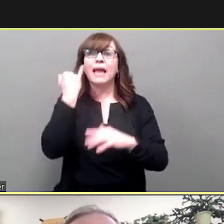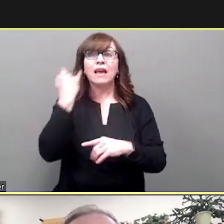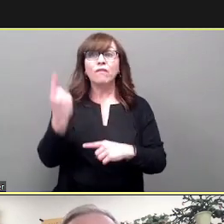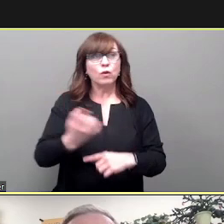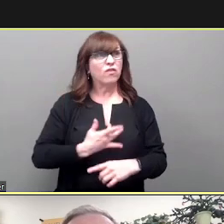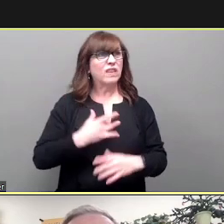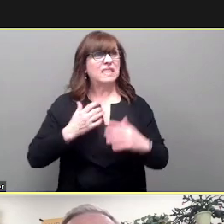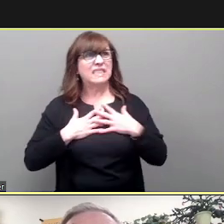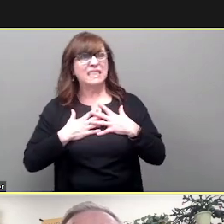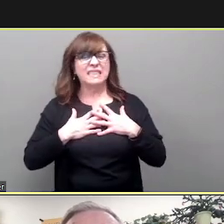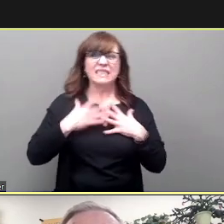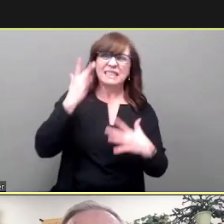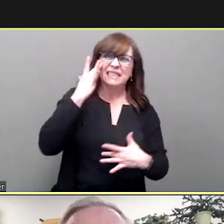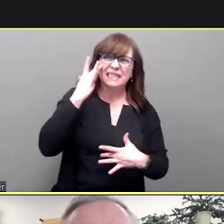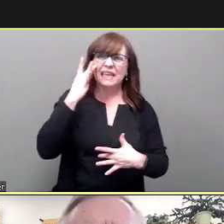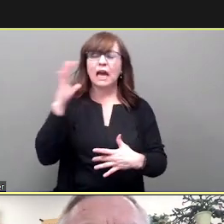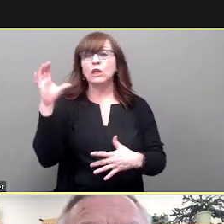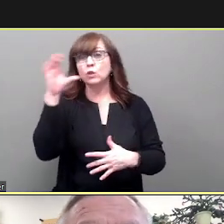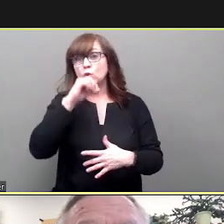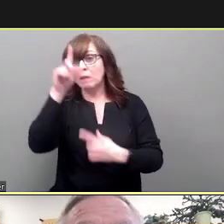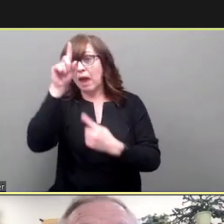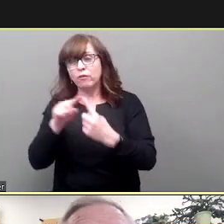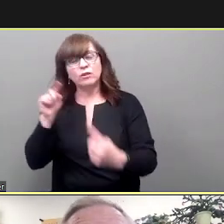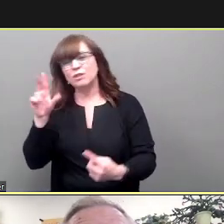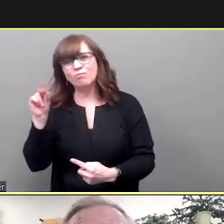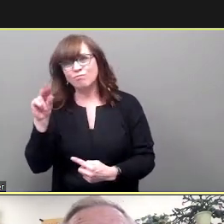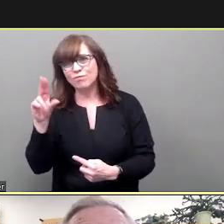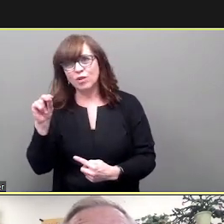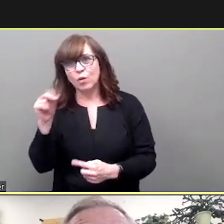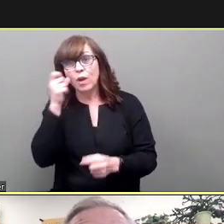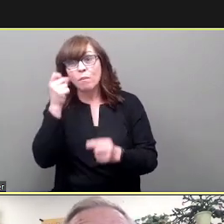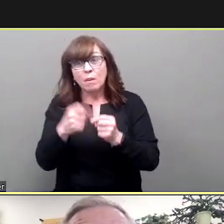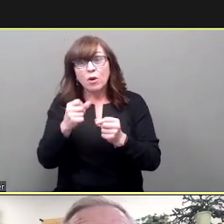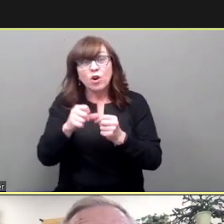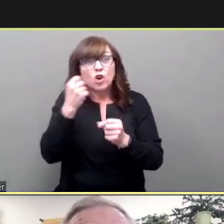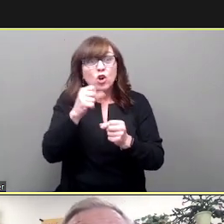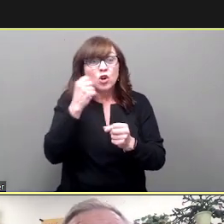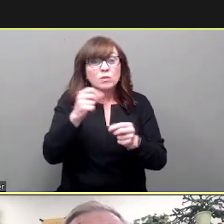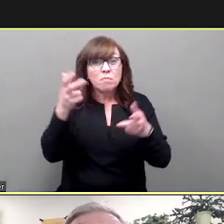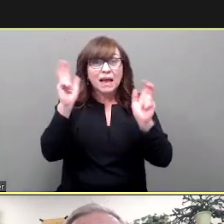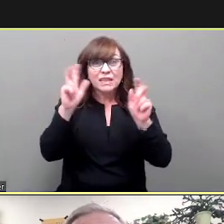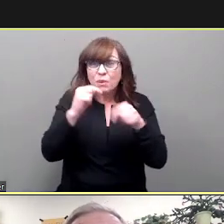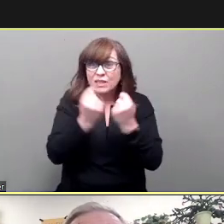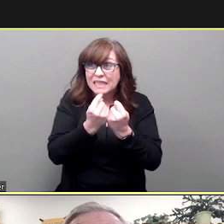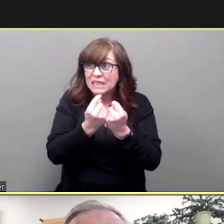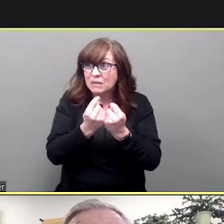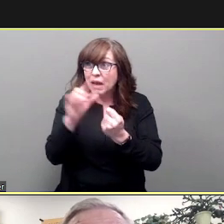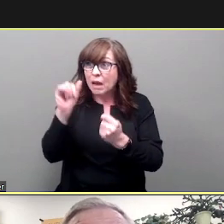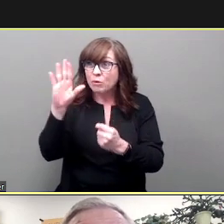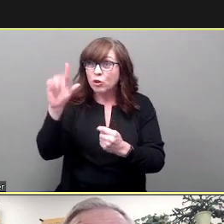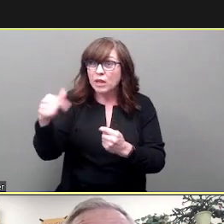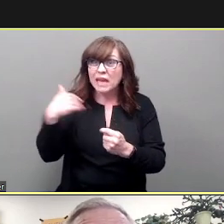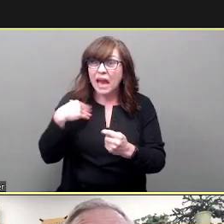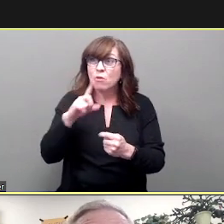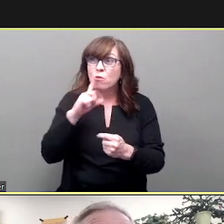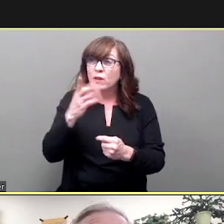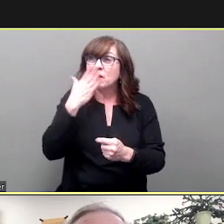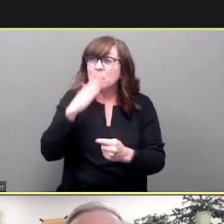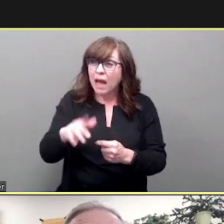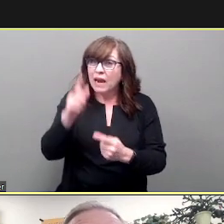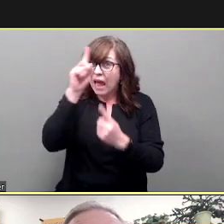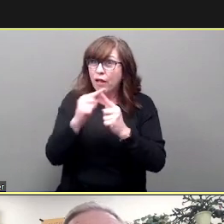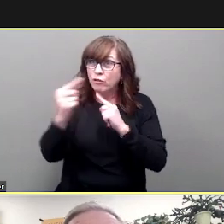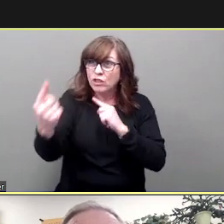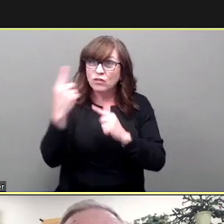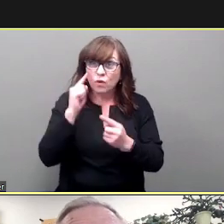just assume it's allergies. Remember that girls basketball team in Albuquerque that had really bad allergies for a week, and then they found